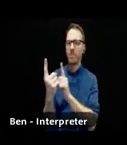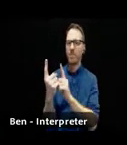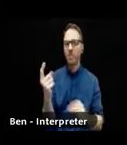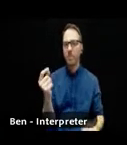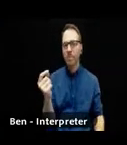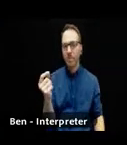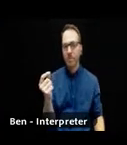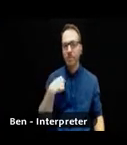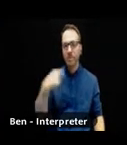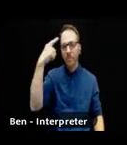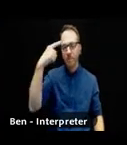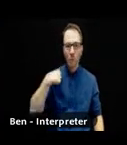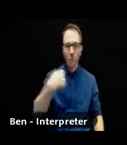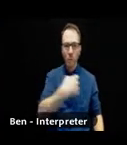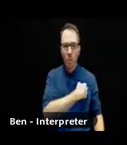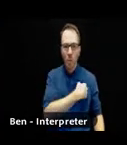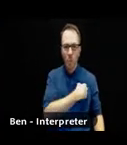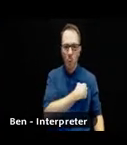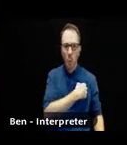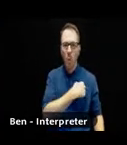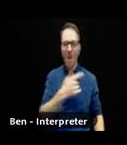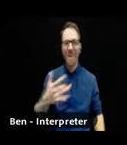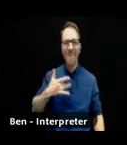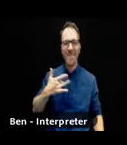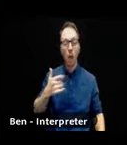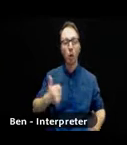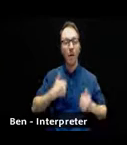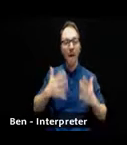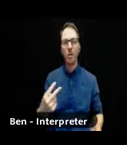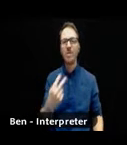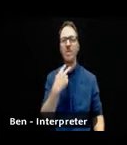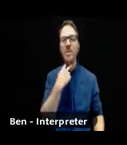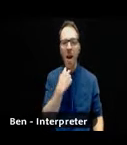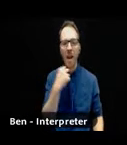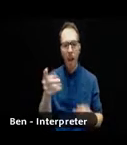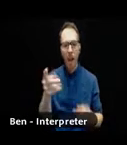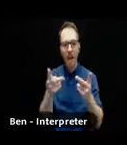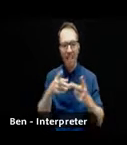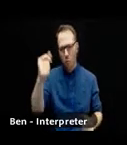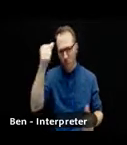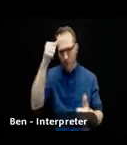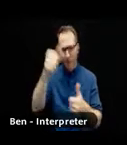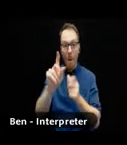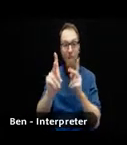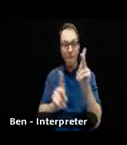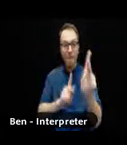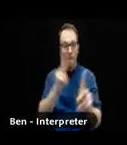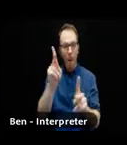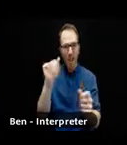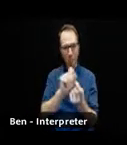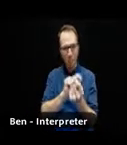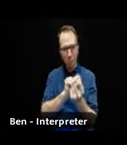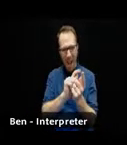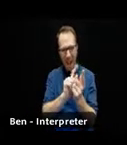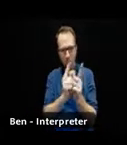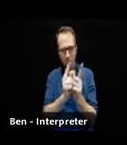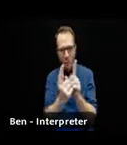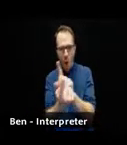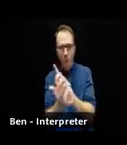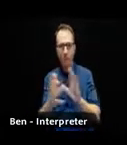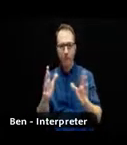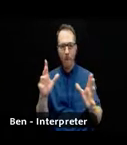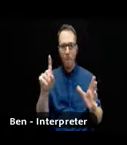I think we leave survivors stuck at that place, and that we have to remember that people transform from places where they